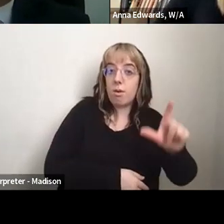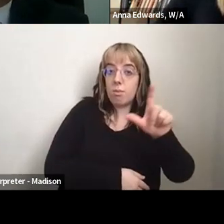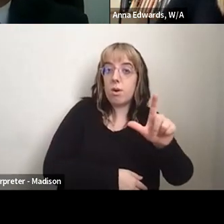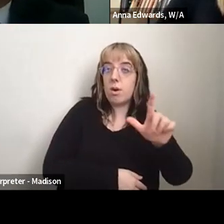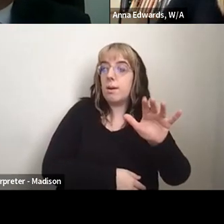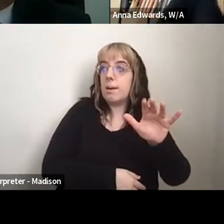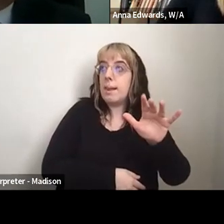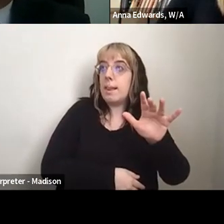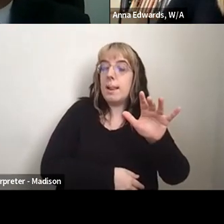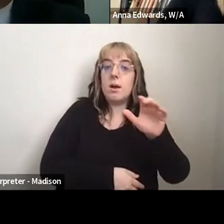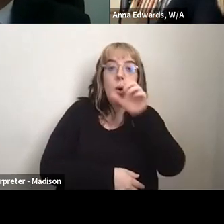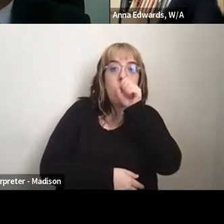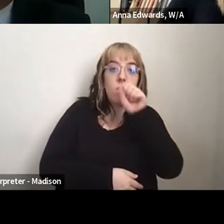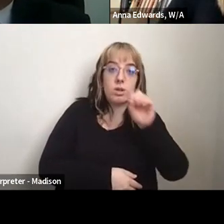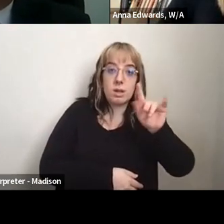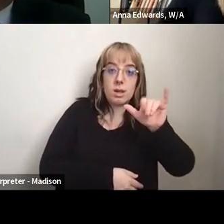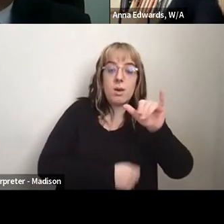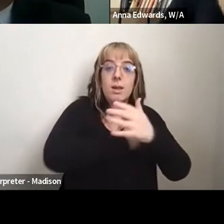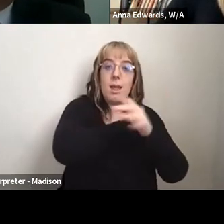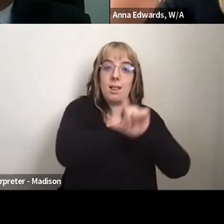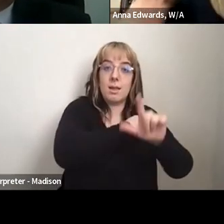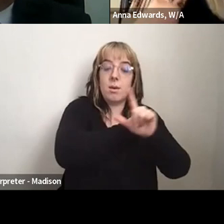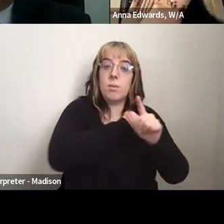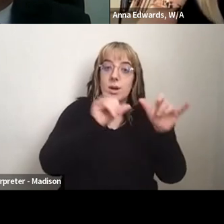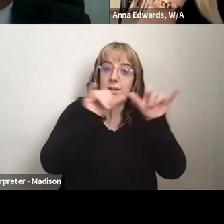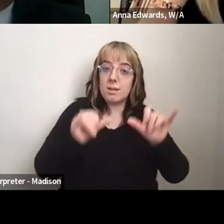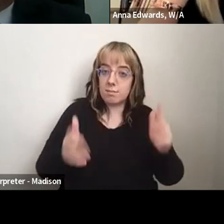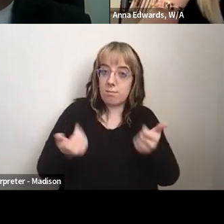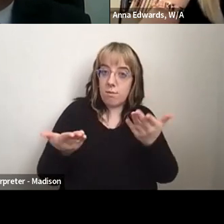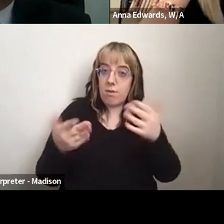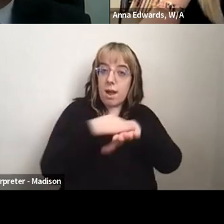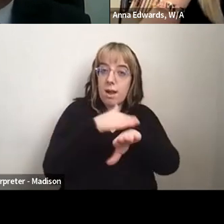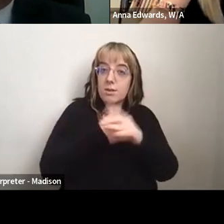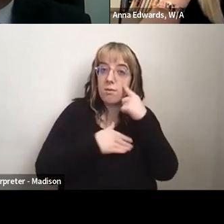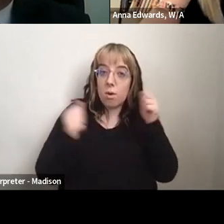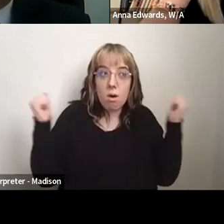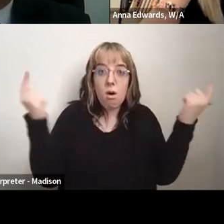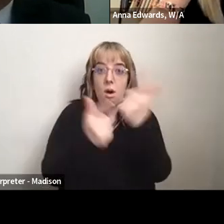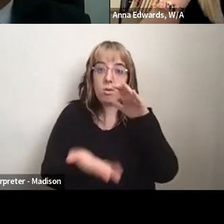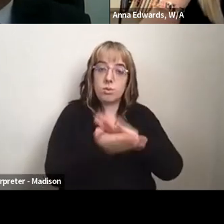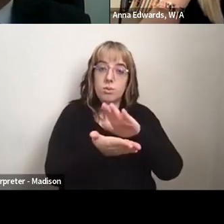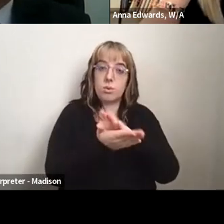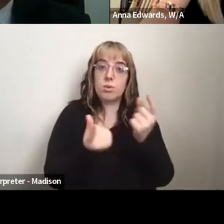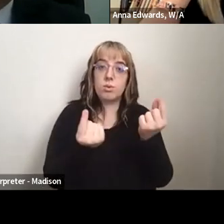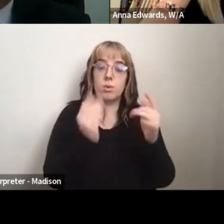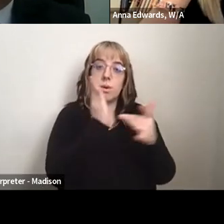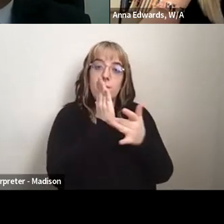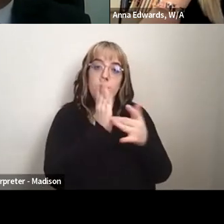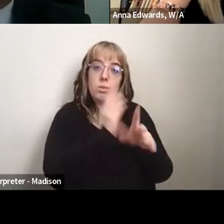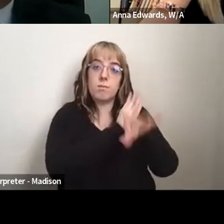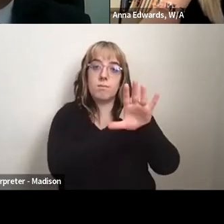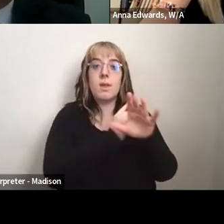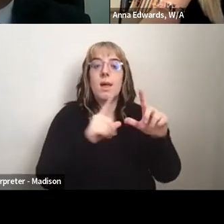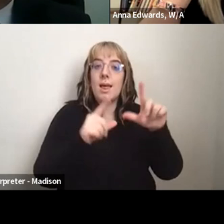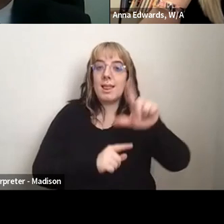our Orange County library system provided access to all of our schools to a virtual library card, so they could